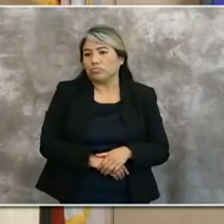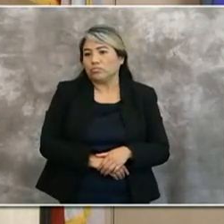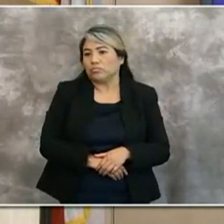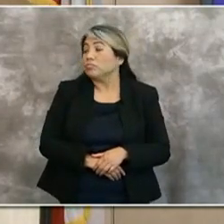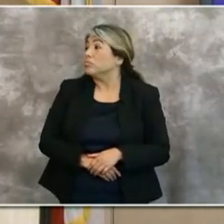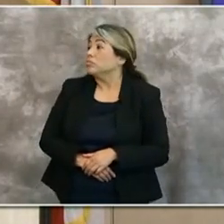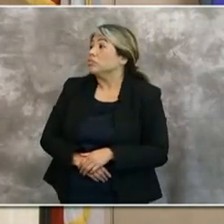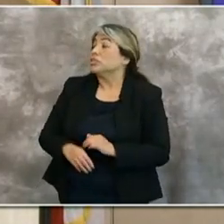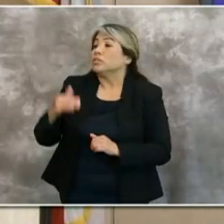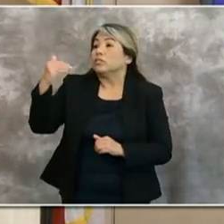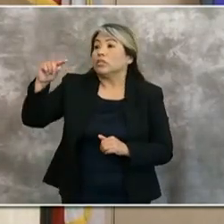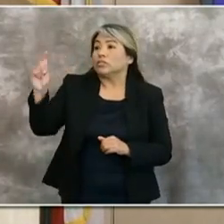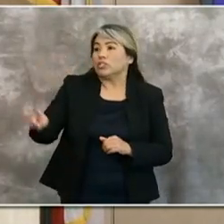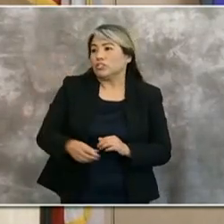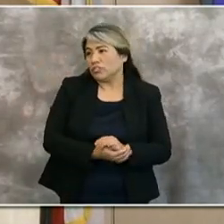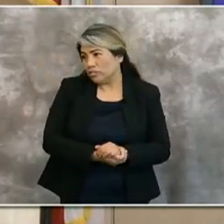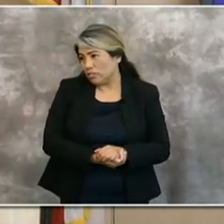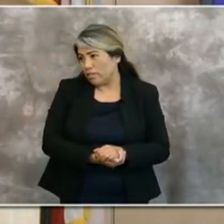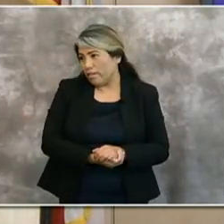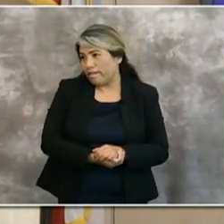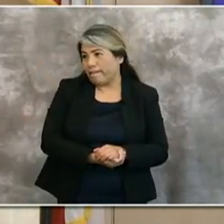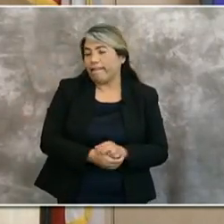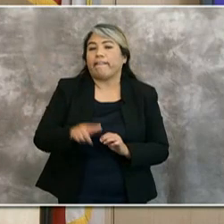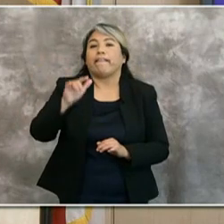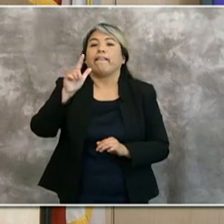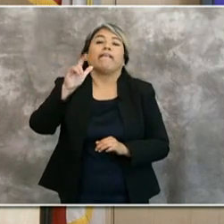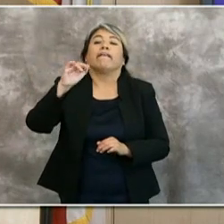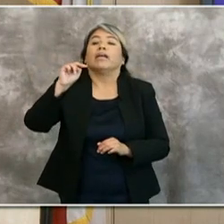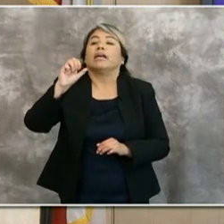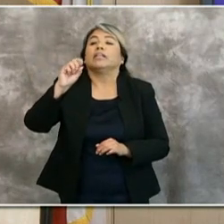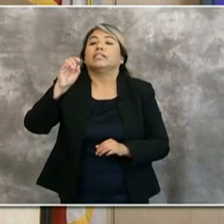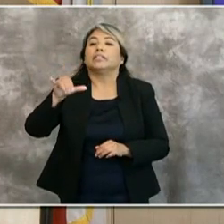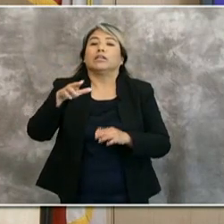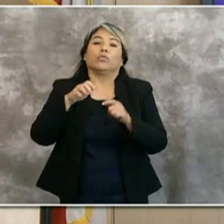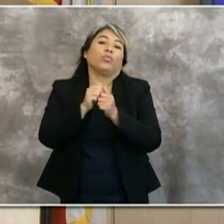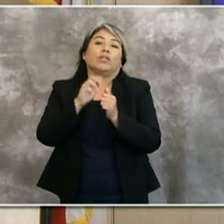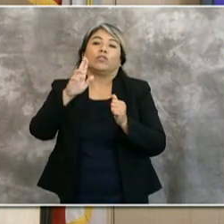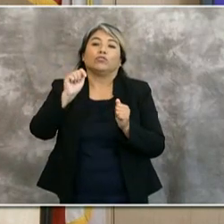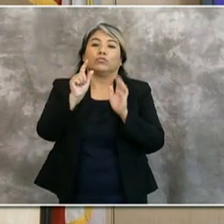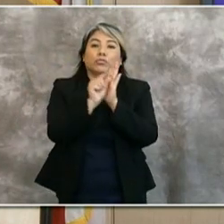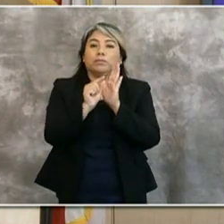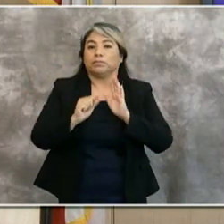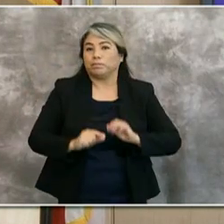All right, let's move to the next question. Next caller is Lindsay Winkley with the Union Tribune.